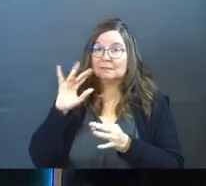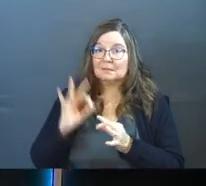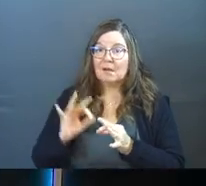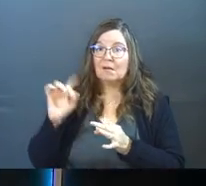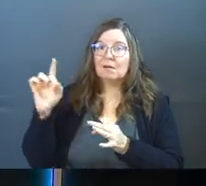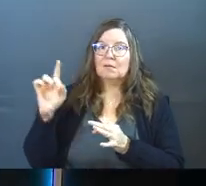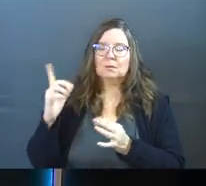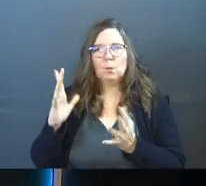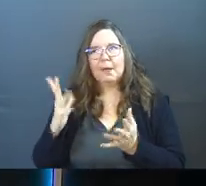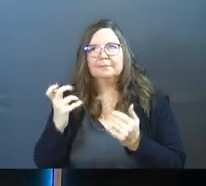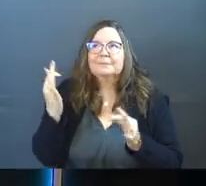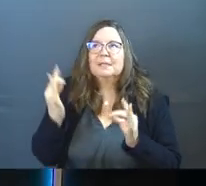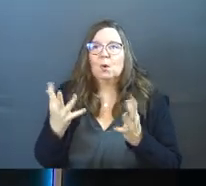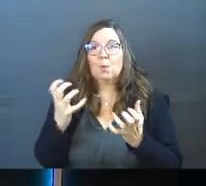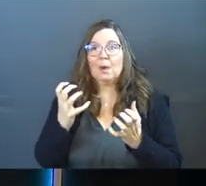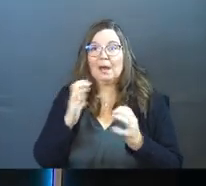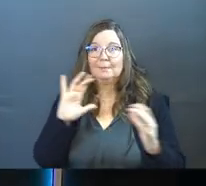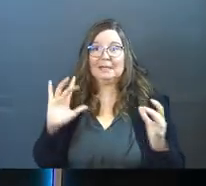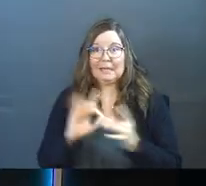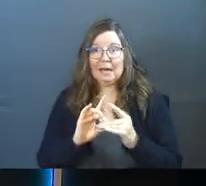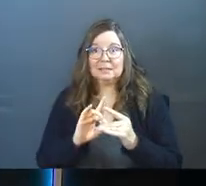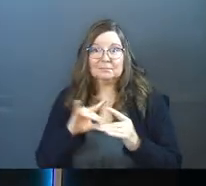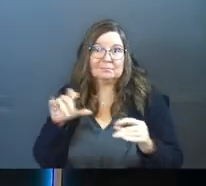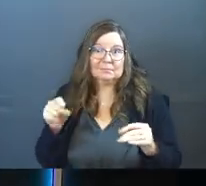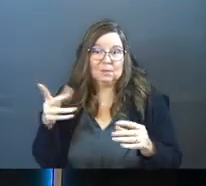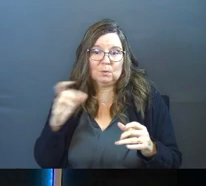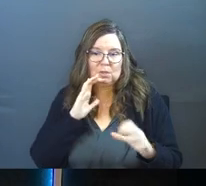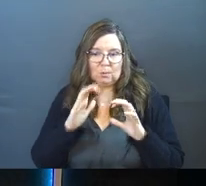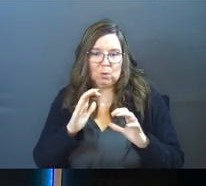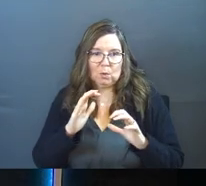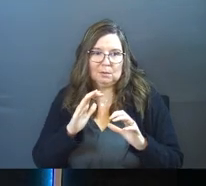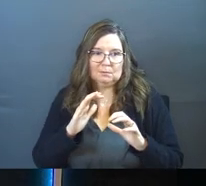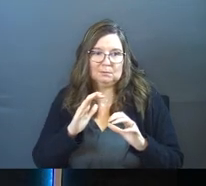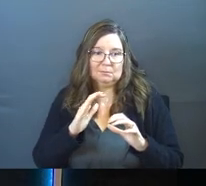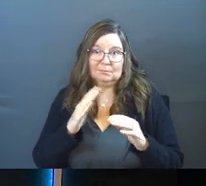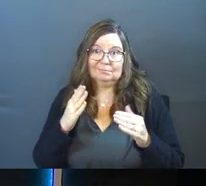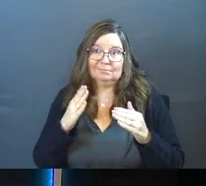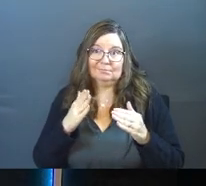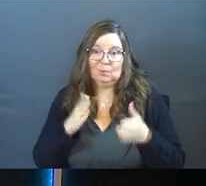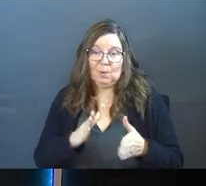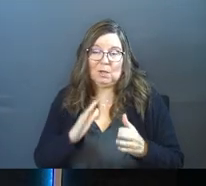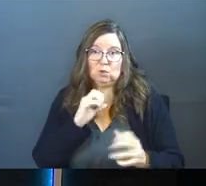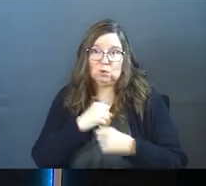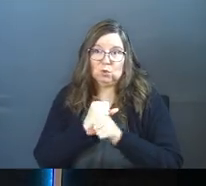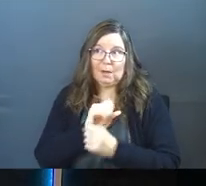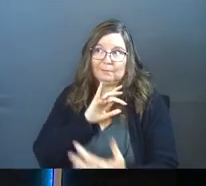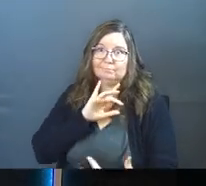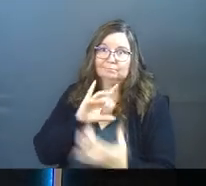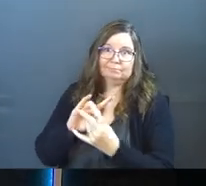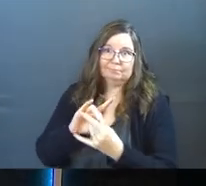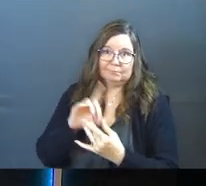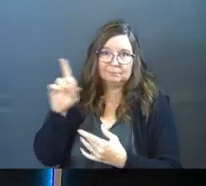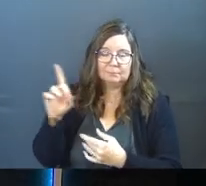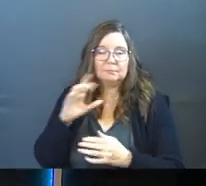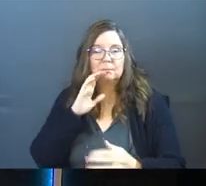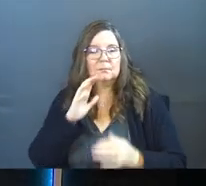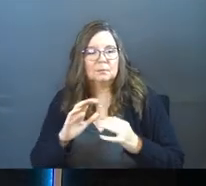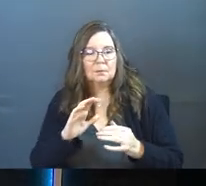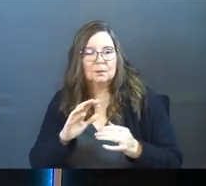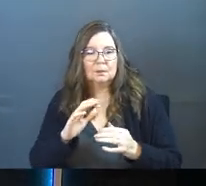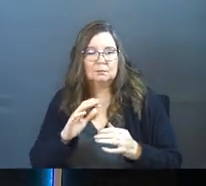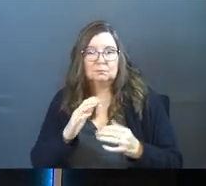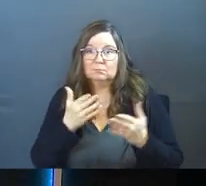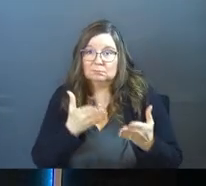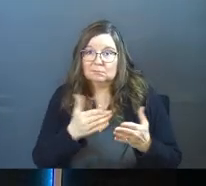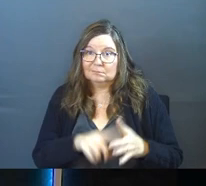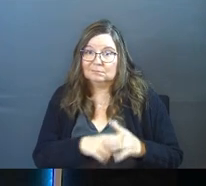decide, well, he decided you want to be in connection with us, and he decided communication is going to be the means in which to create that connection, right? Communication's the